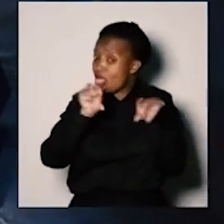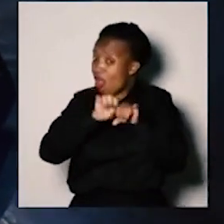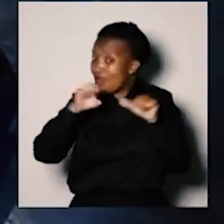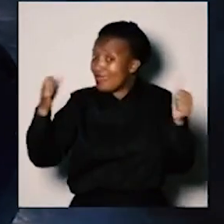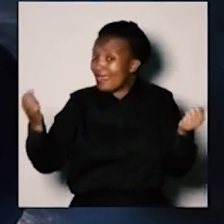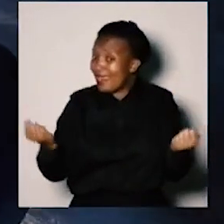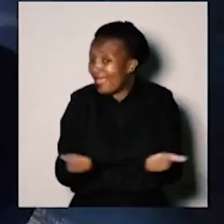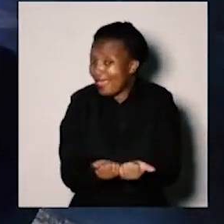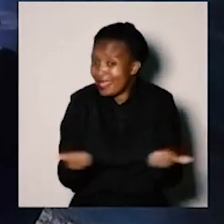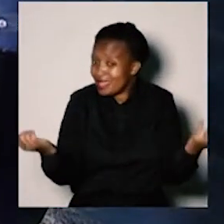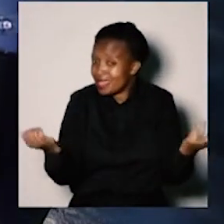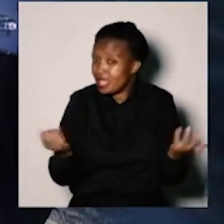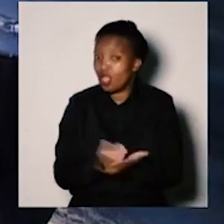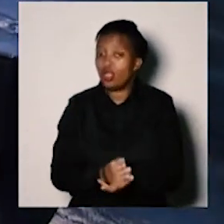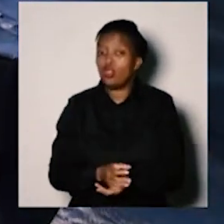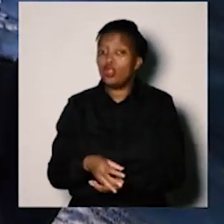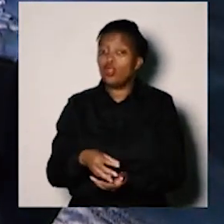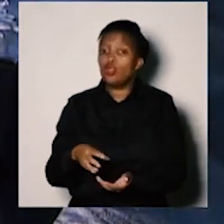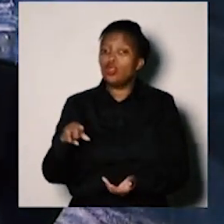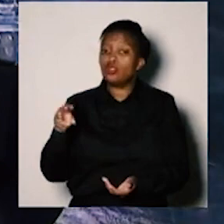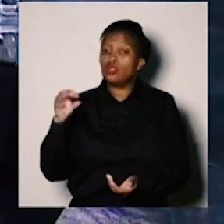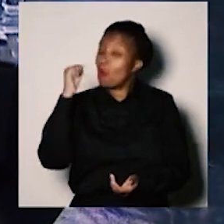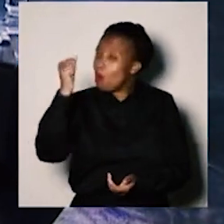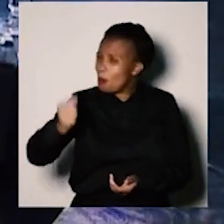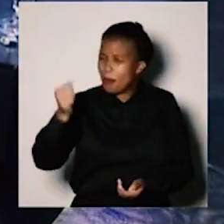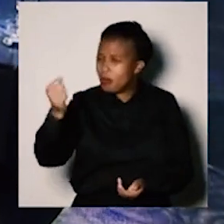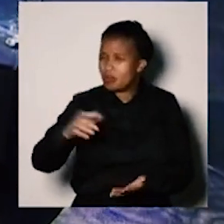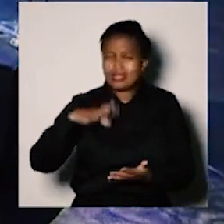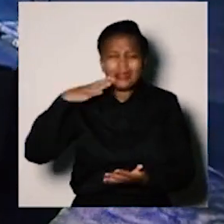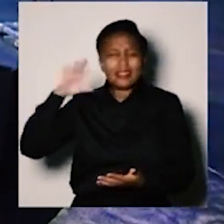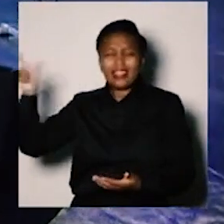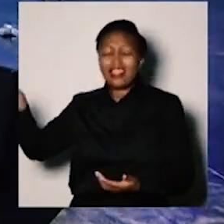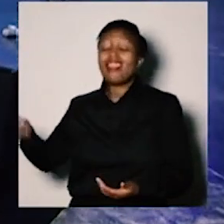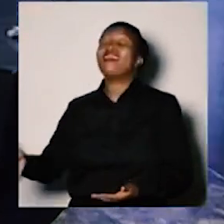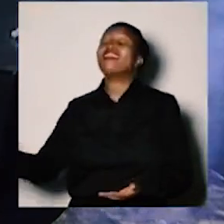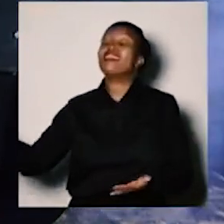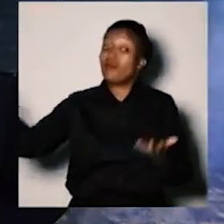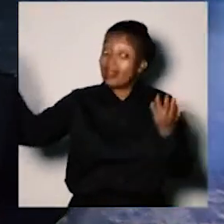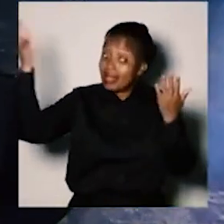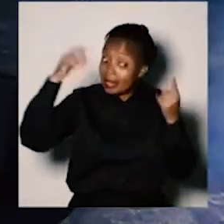to Moses and the prophets, labor or not, they will come here.